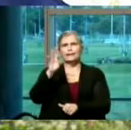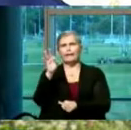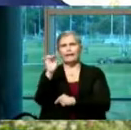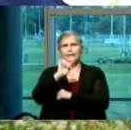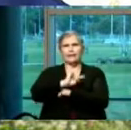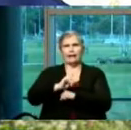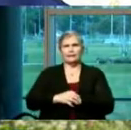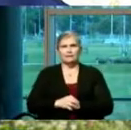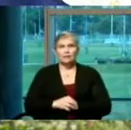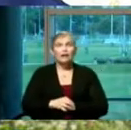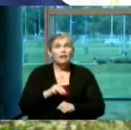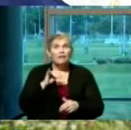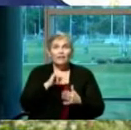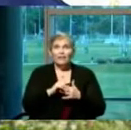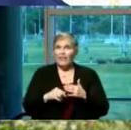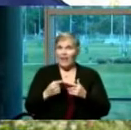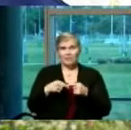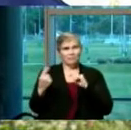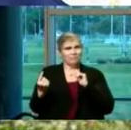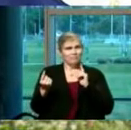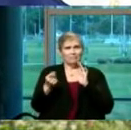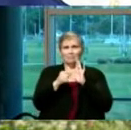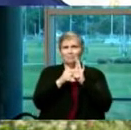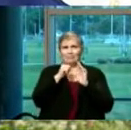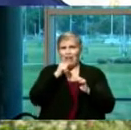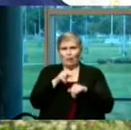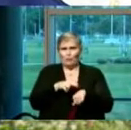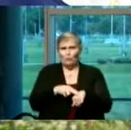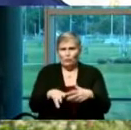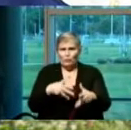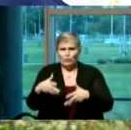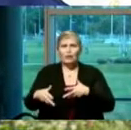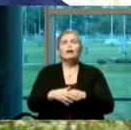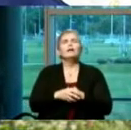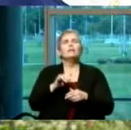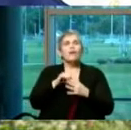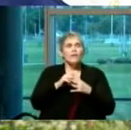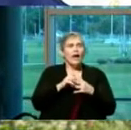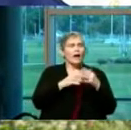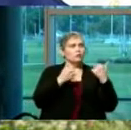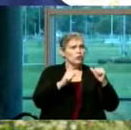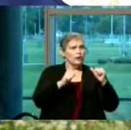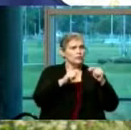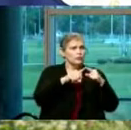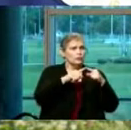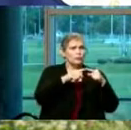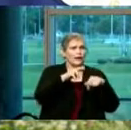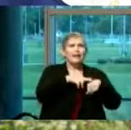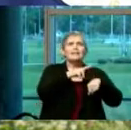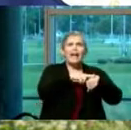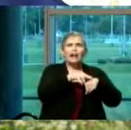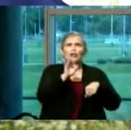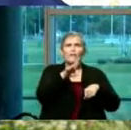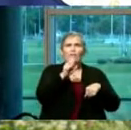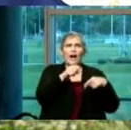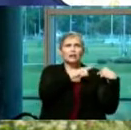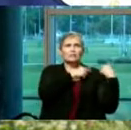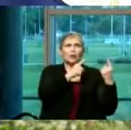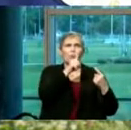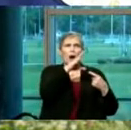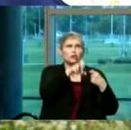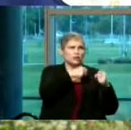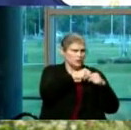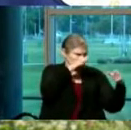This is an aberration. Climate change, coupled with a history of putting out natural fires over the last 100